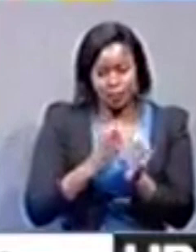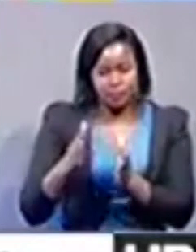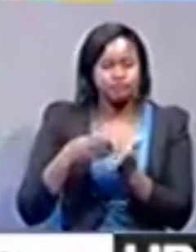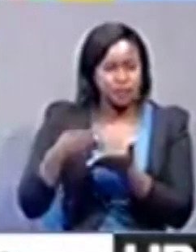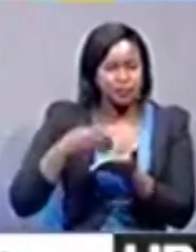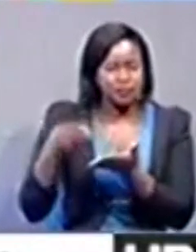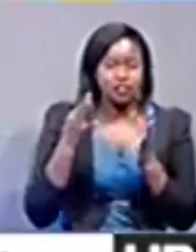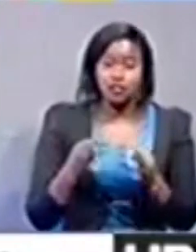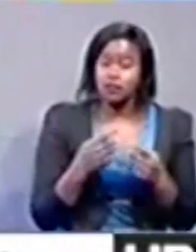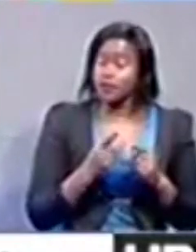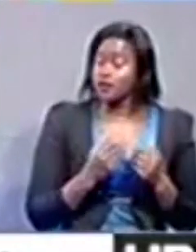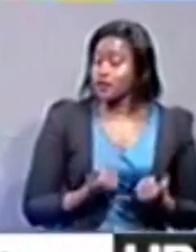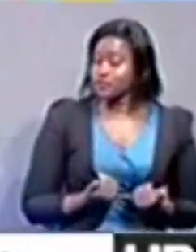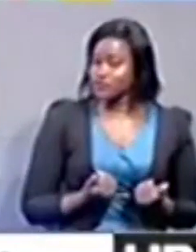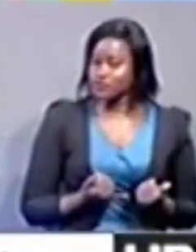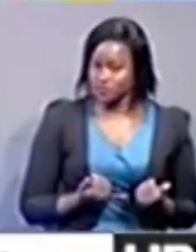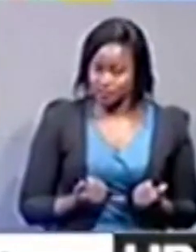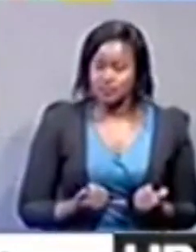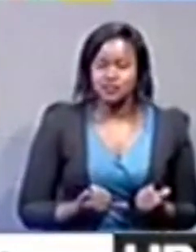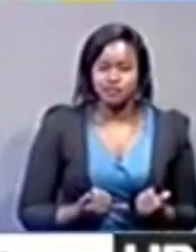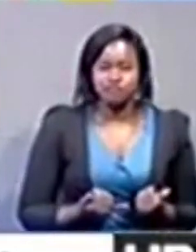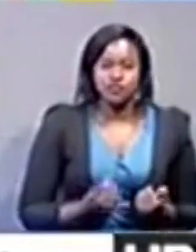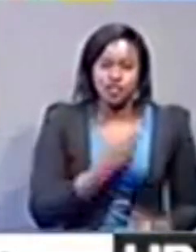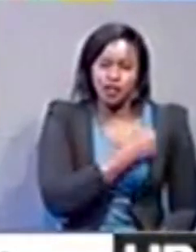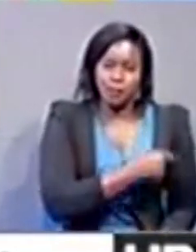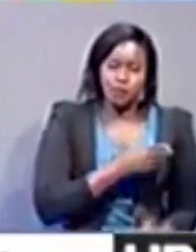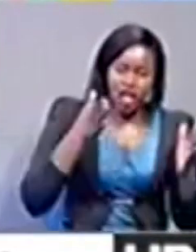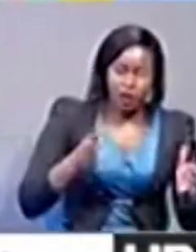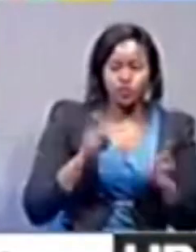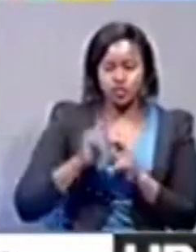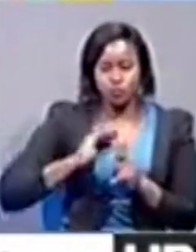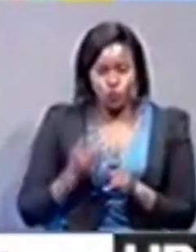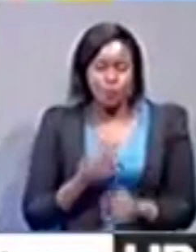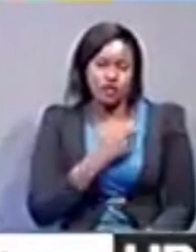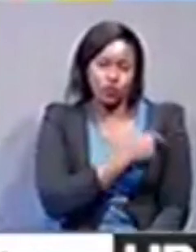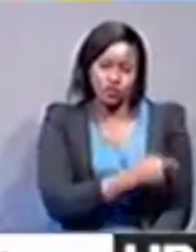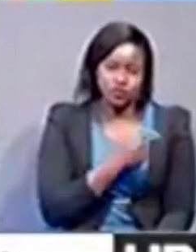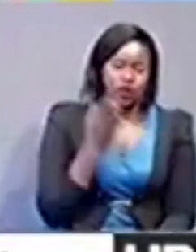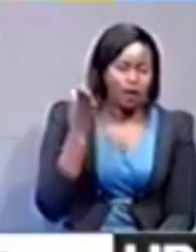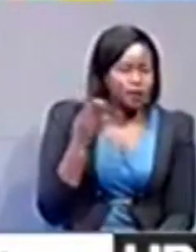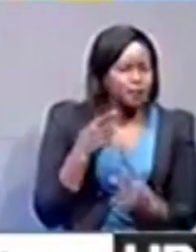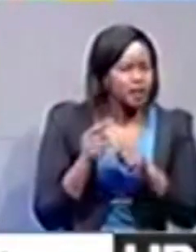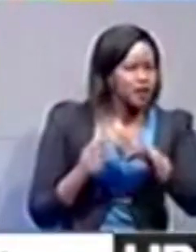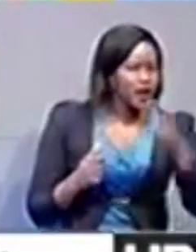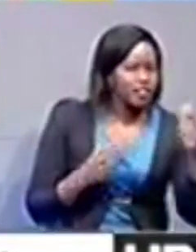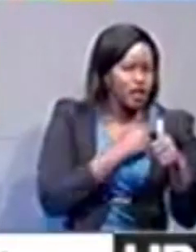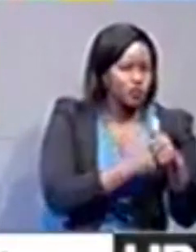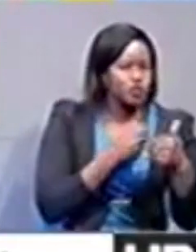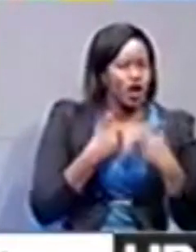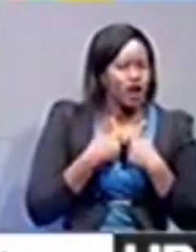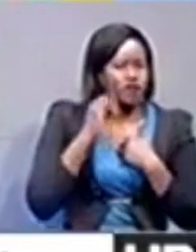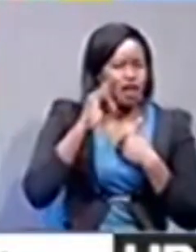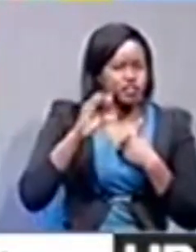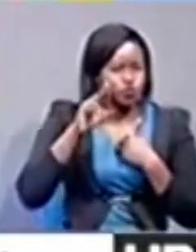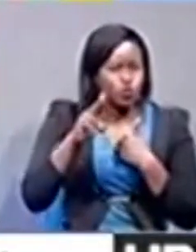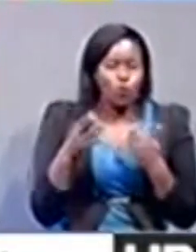However, currently, on top of Mulago and the Women's Hospital, the other hospitals with ICU units are